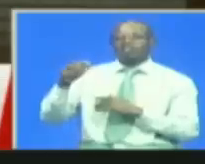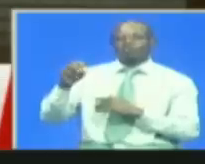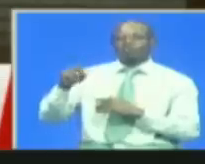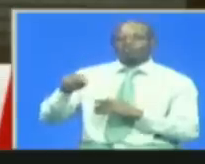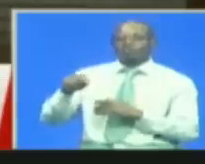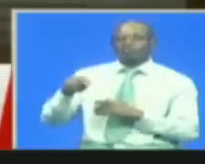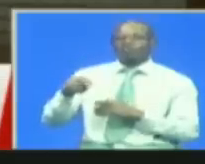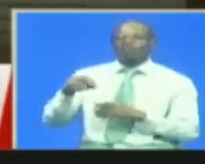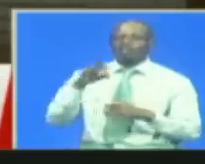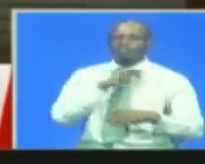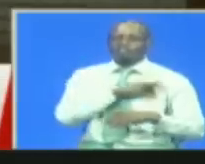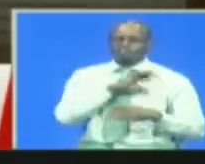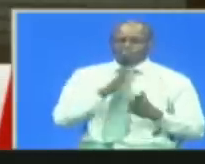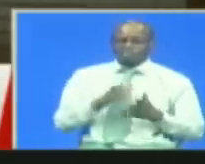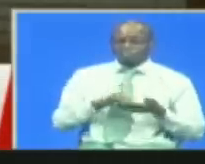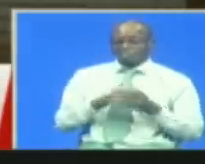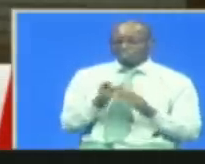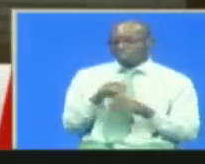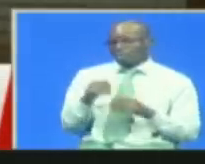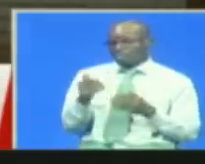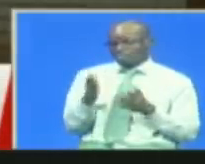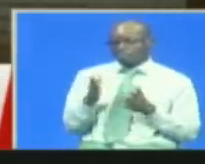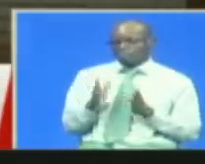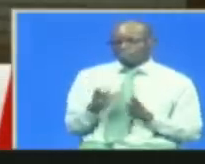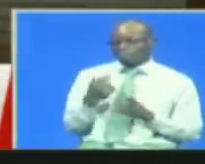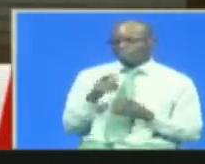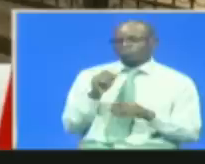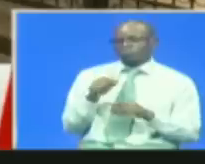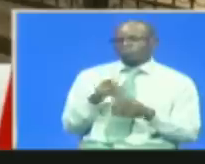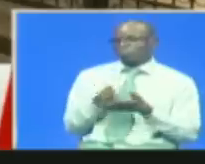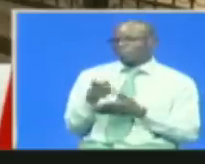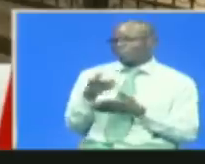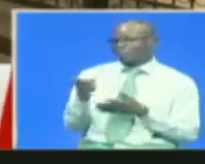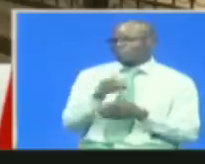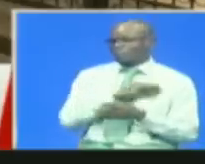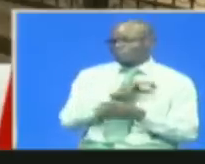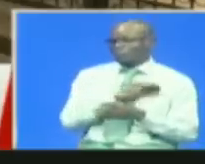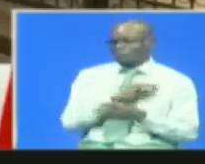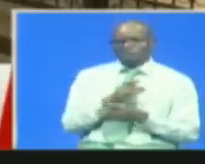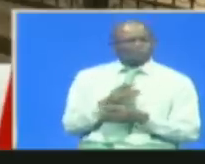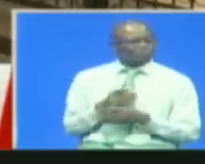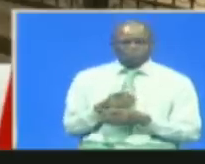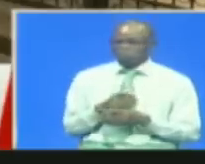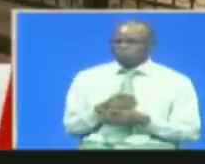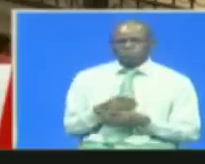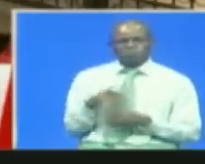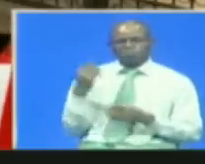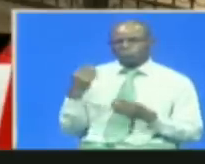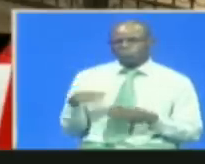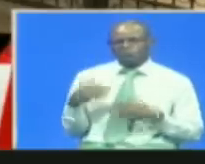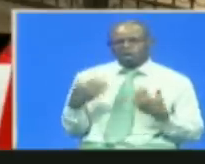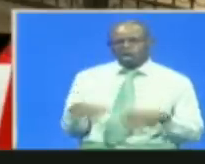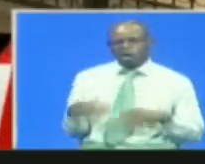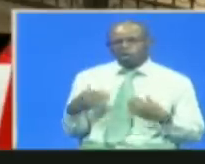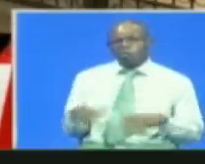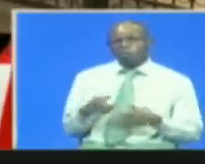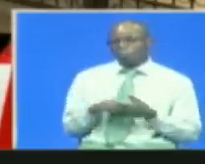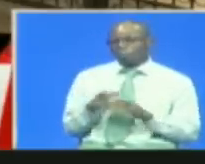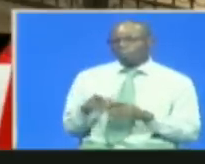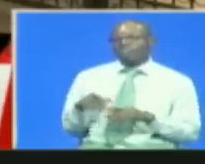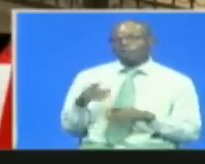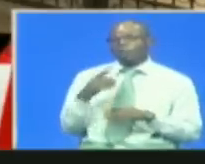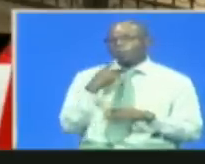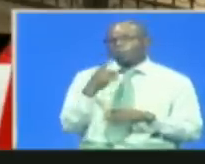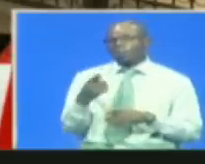for anyone who will desire to own this piece of heaven. The villas are going for 105 million. Yeah, and